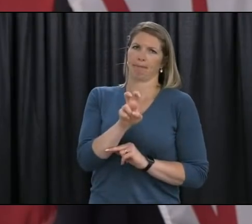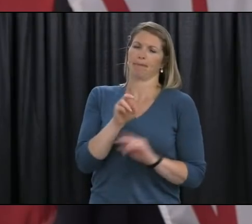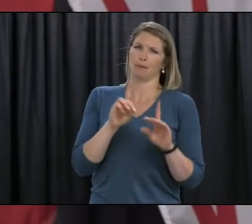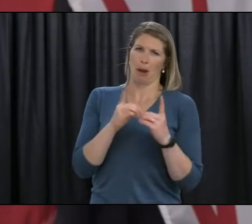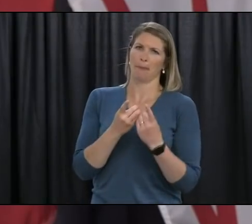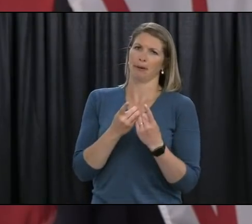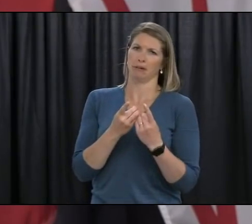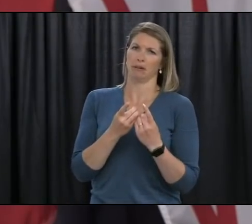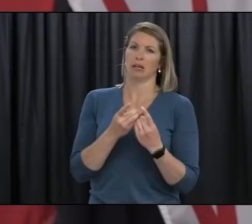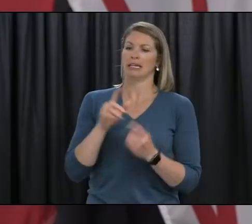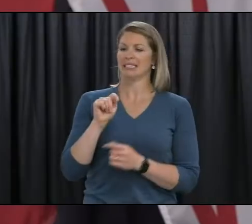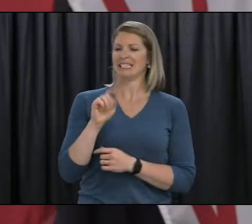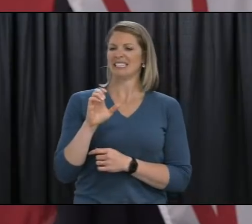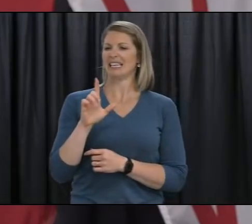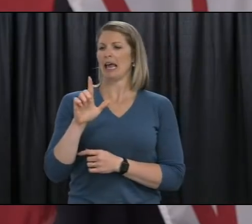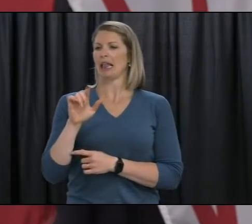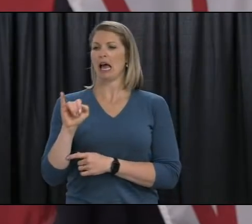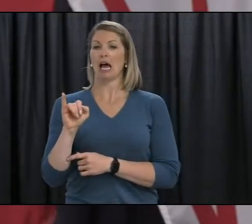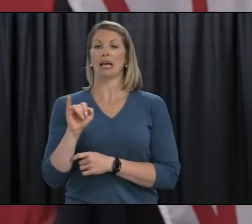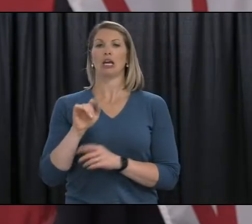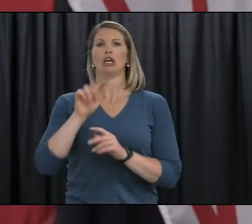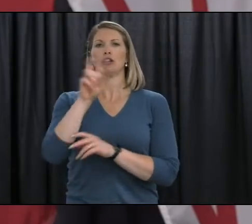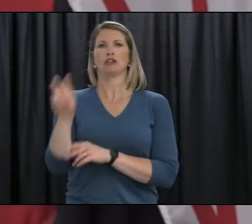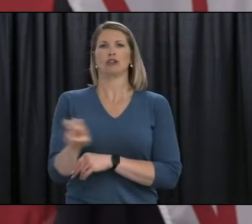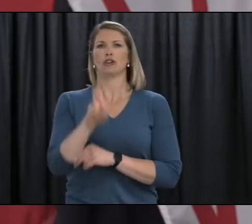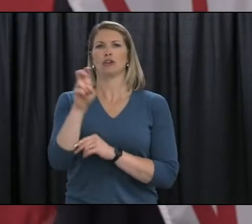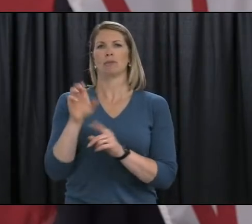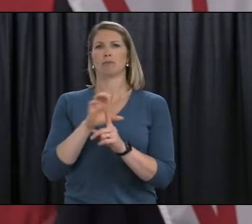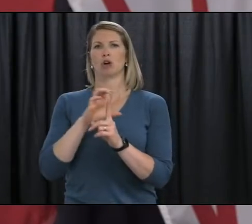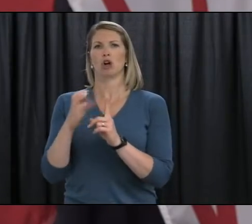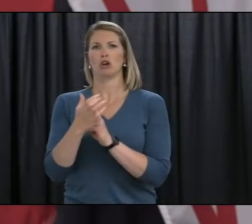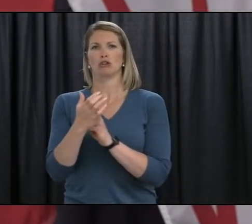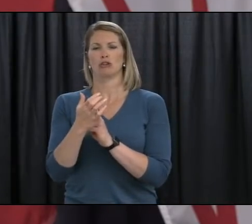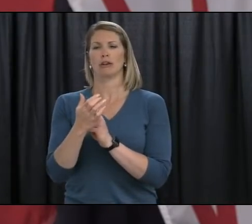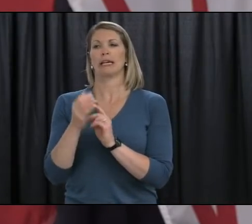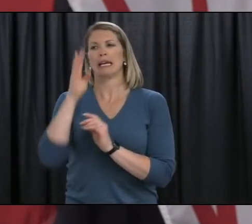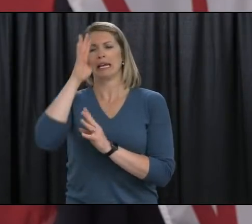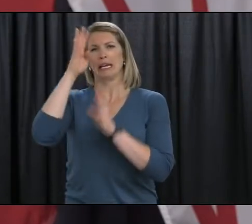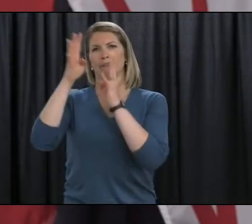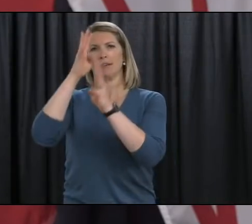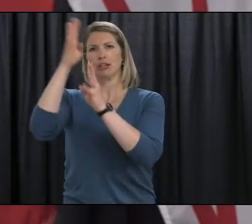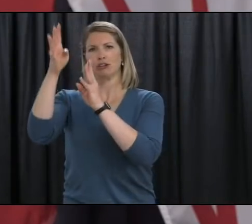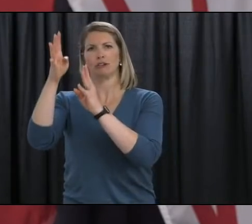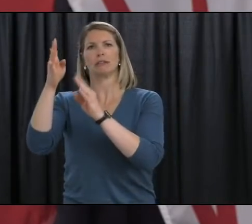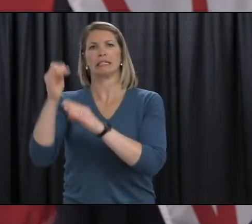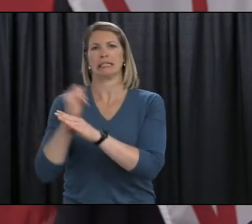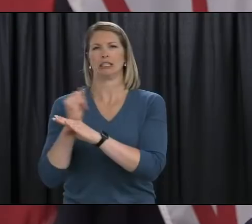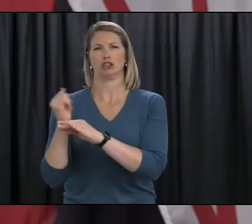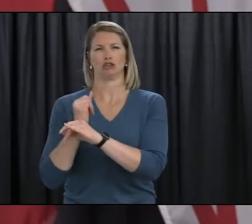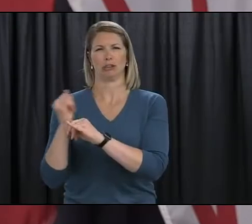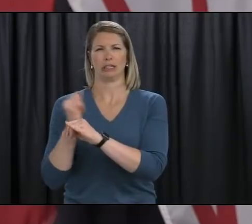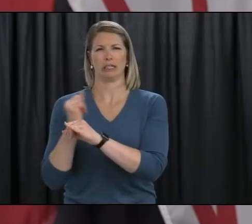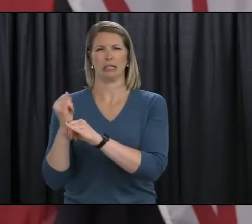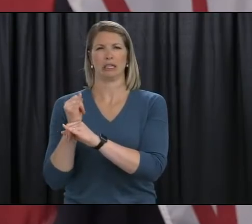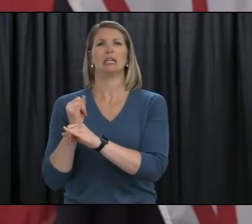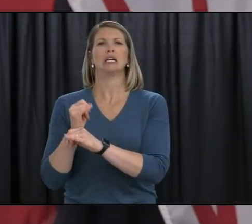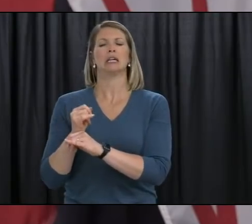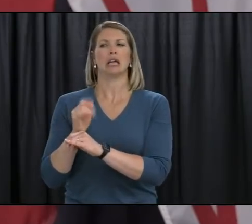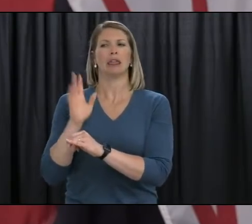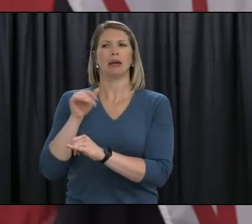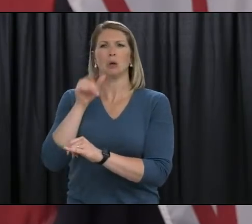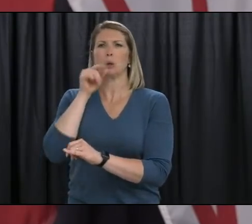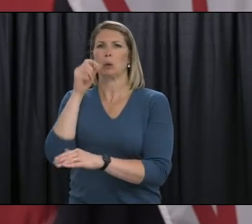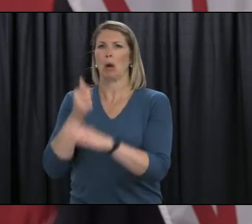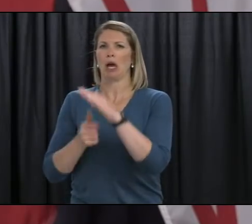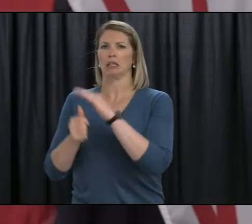that's tourism, culture, innovation, and industry. So there's a number of components to that department. Some, as an example, a provincial